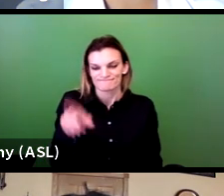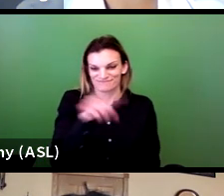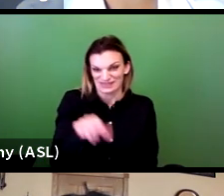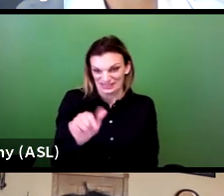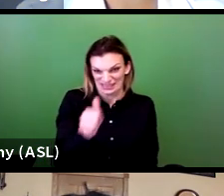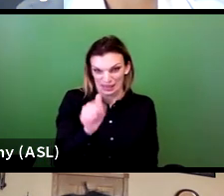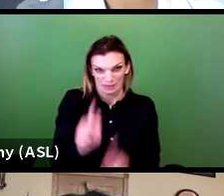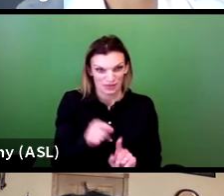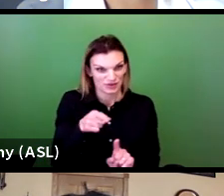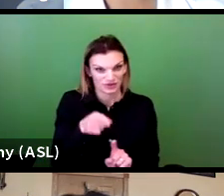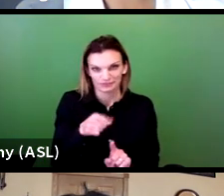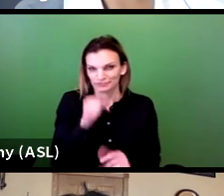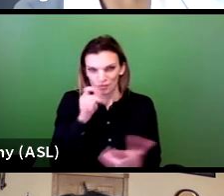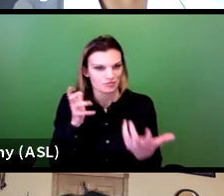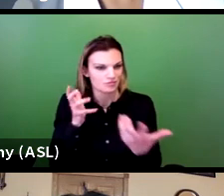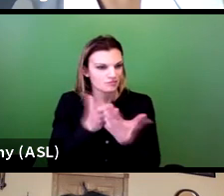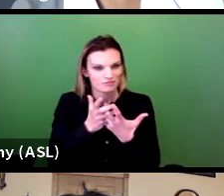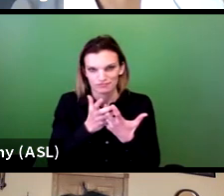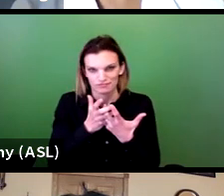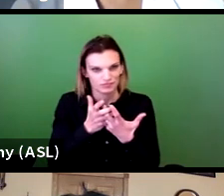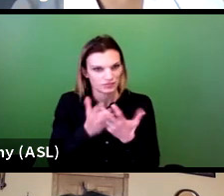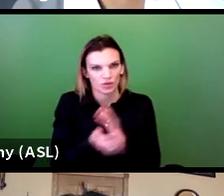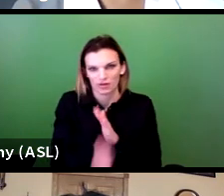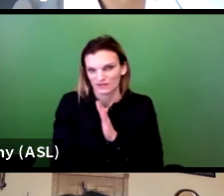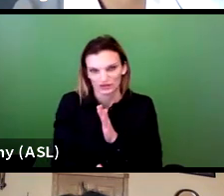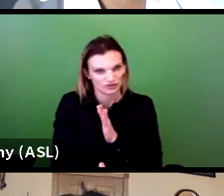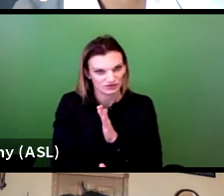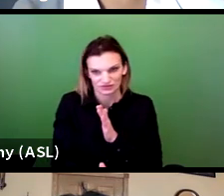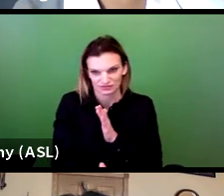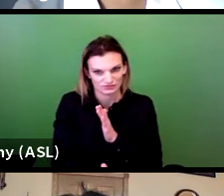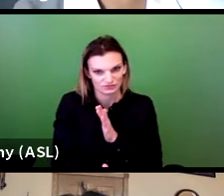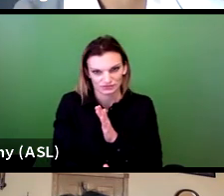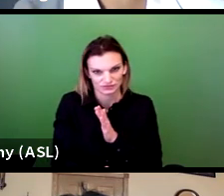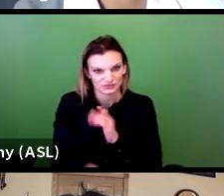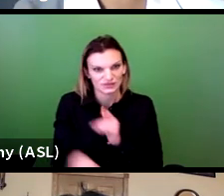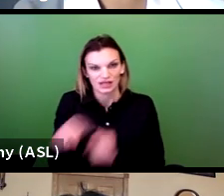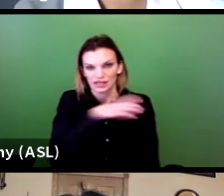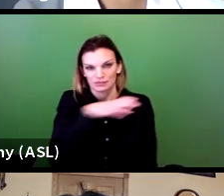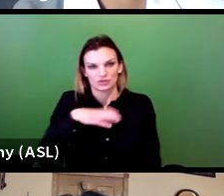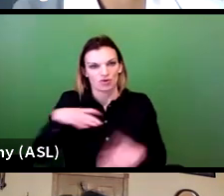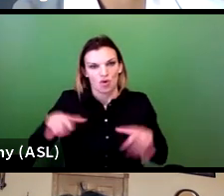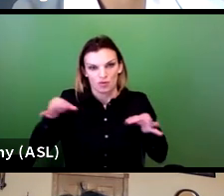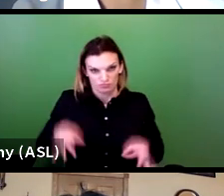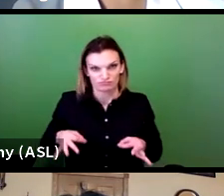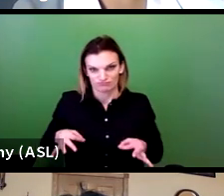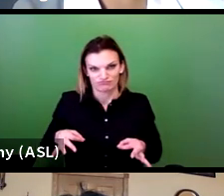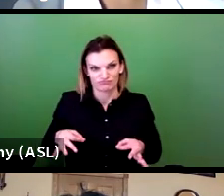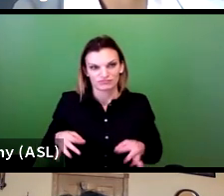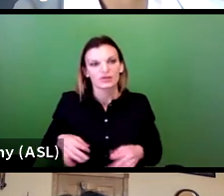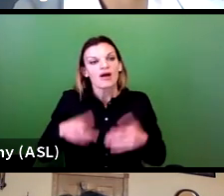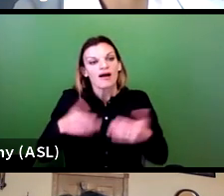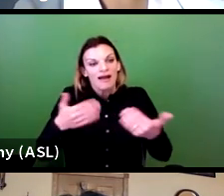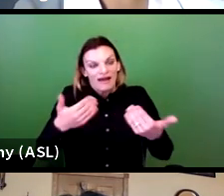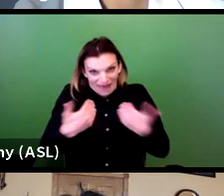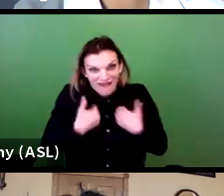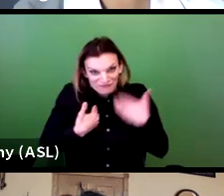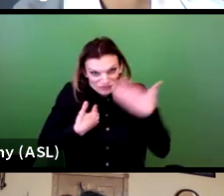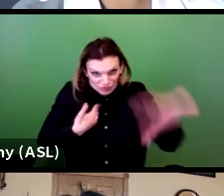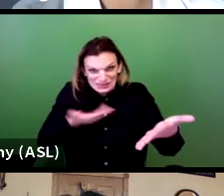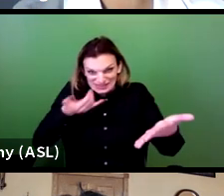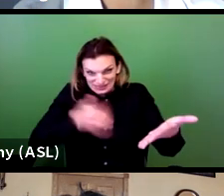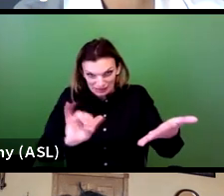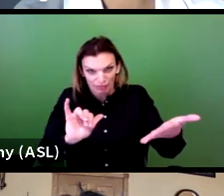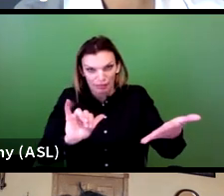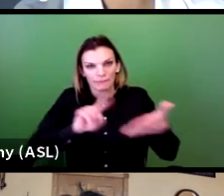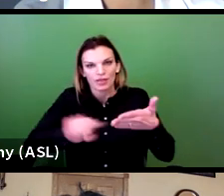the qualifications that the commission has laid down. Now they'll still be there, but they'll be segregated to